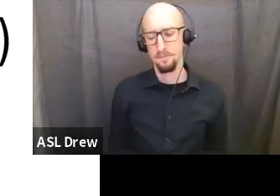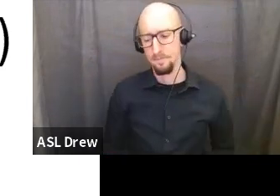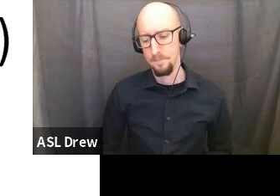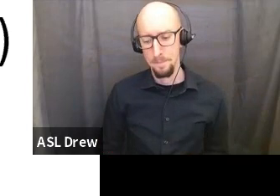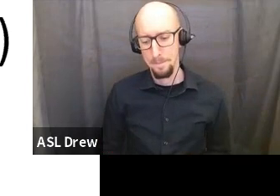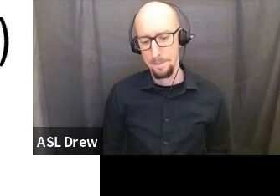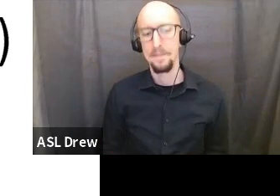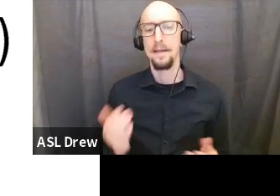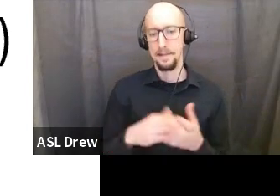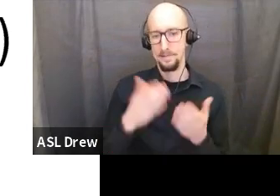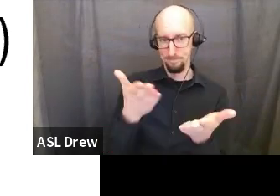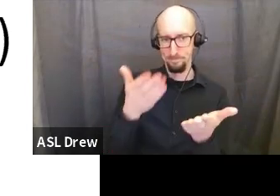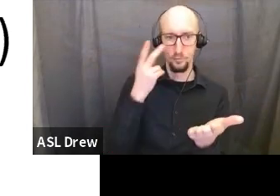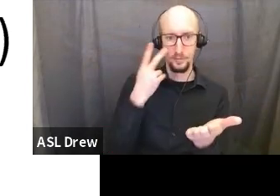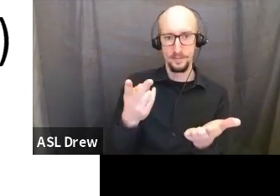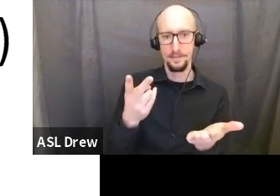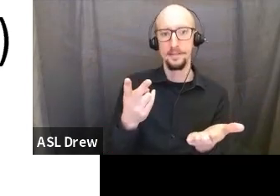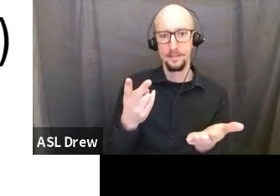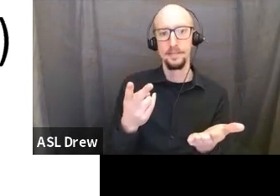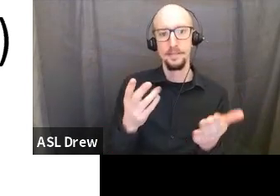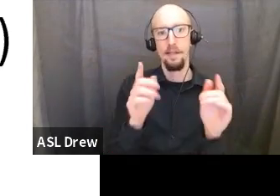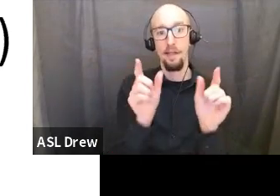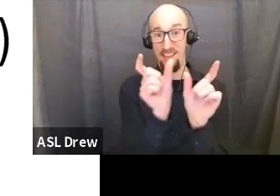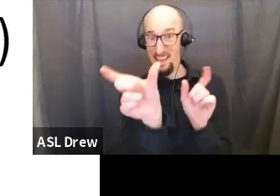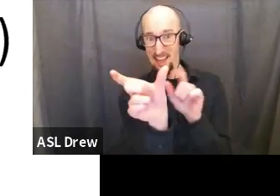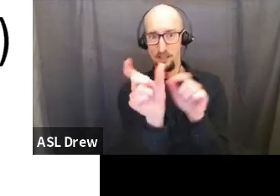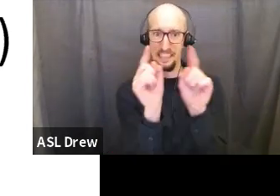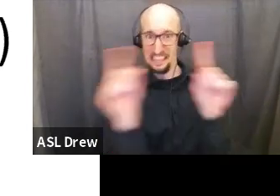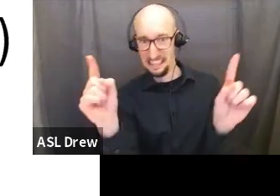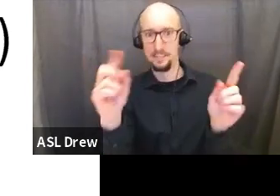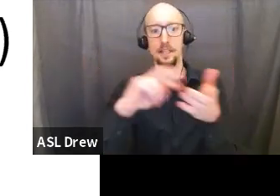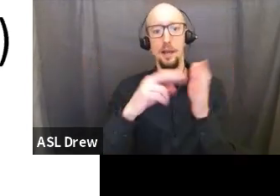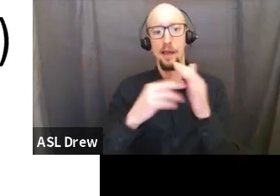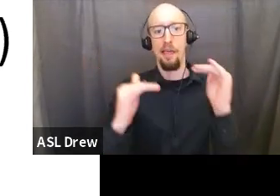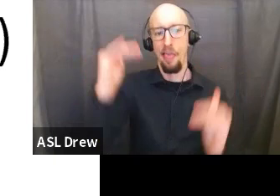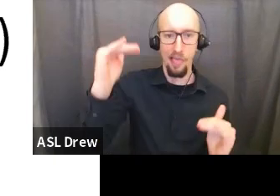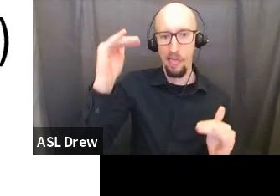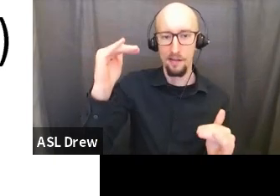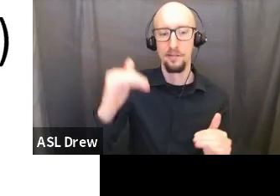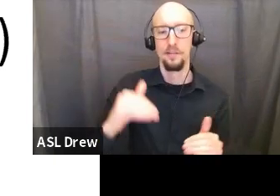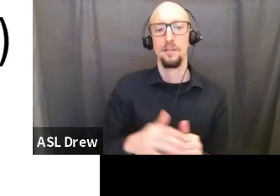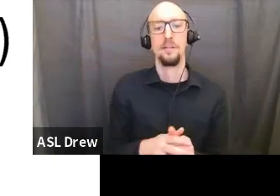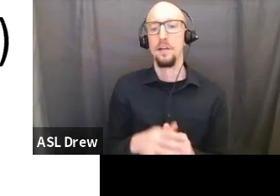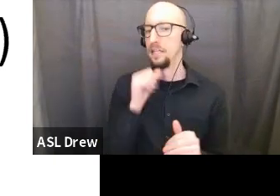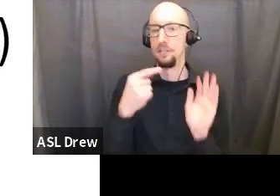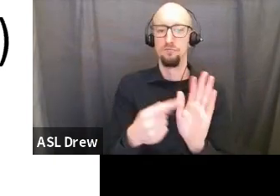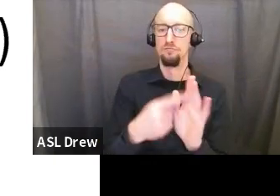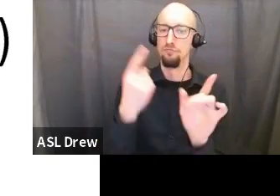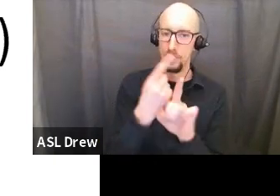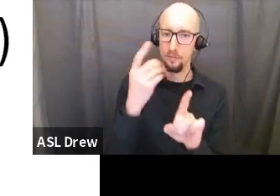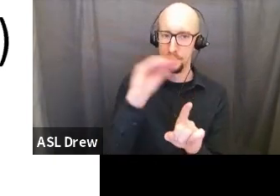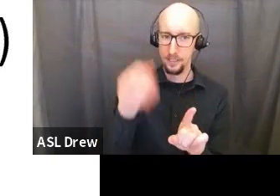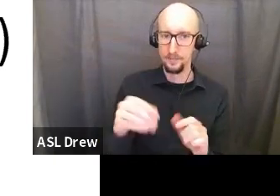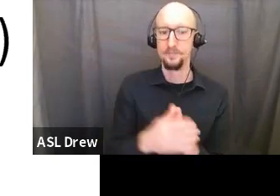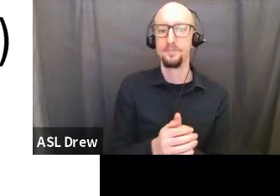you can see that there are gaps where low-income students are